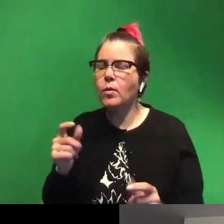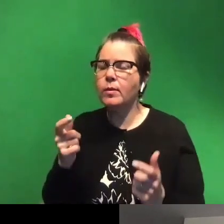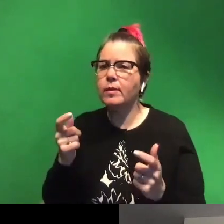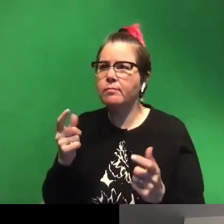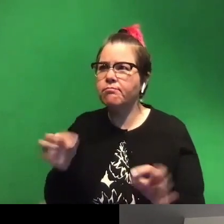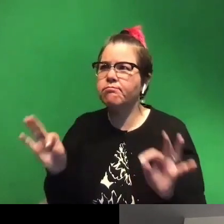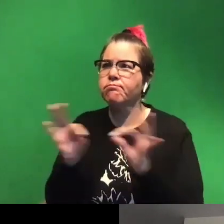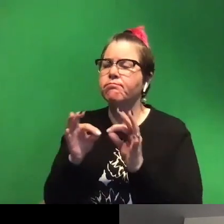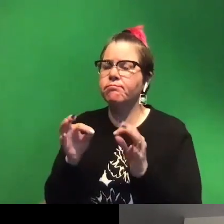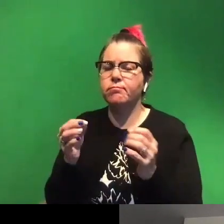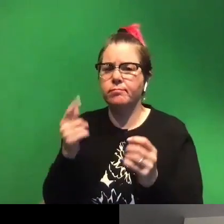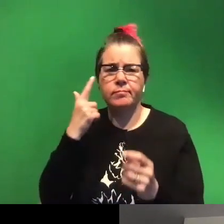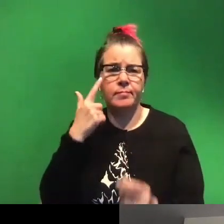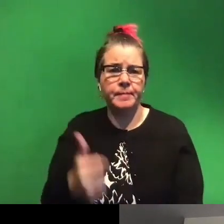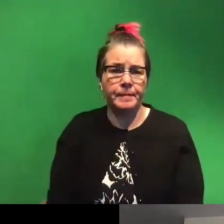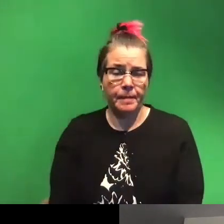like.